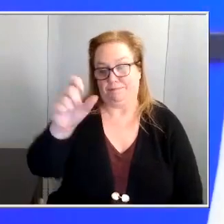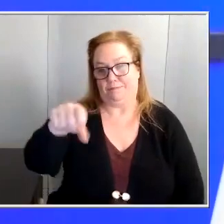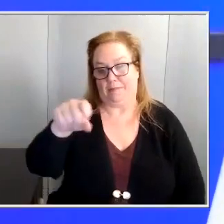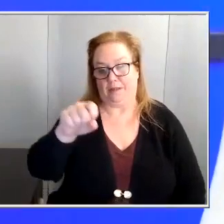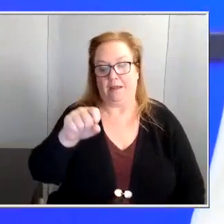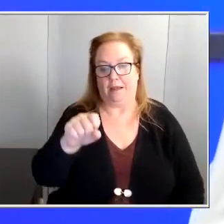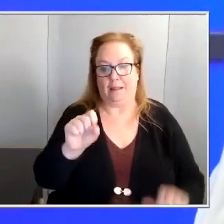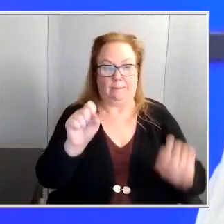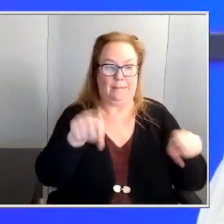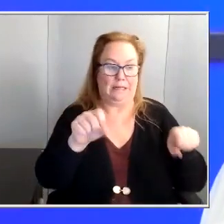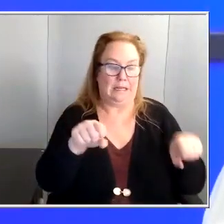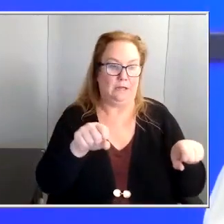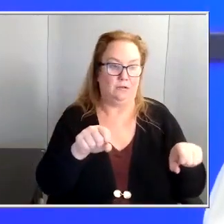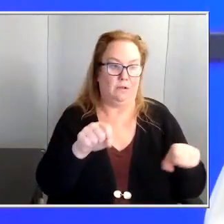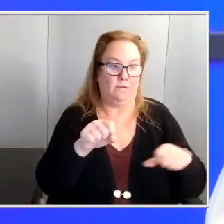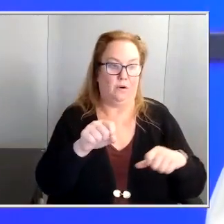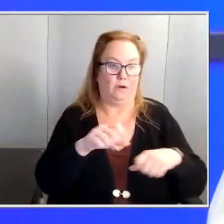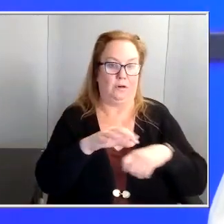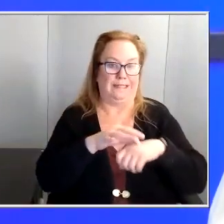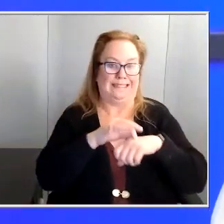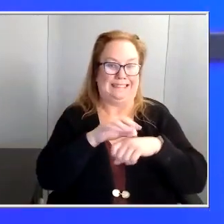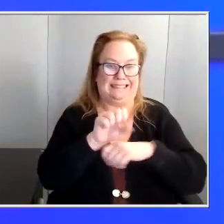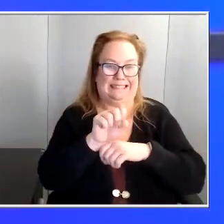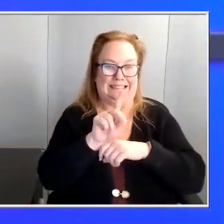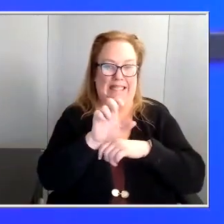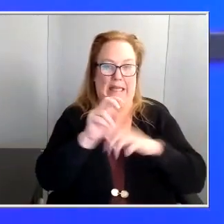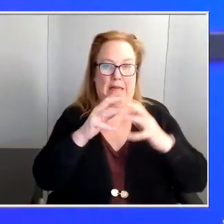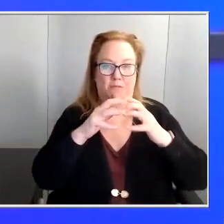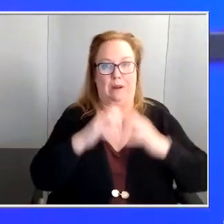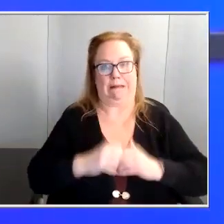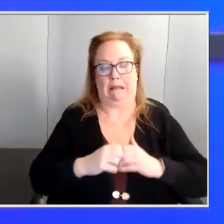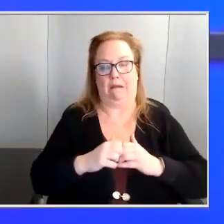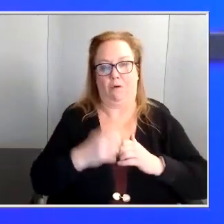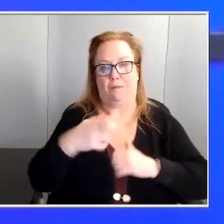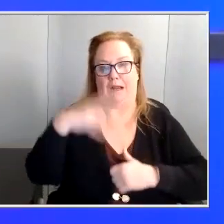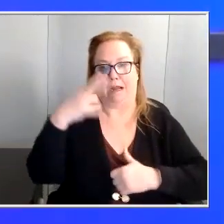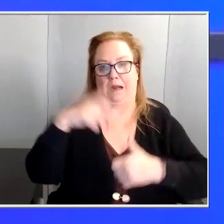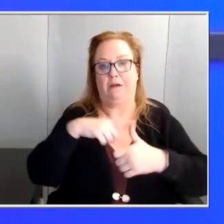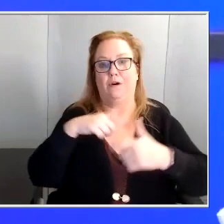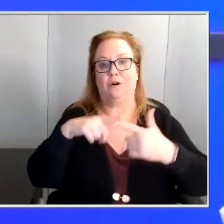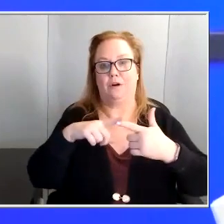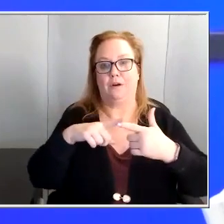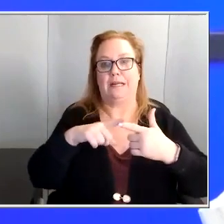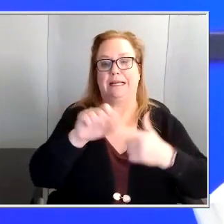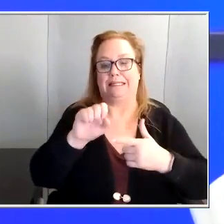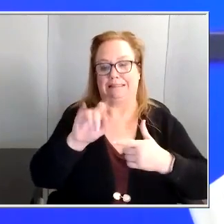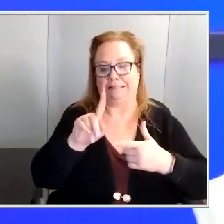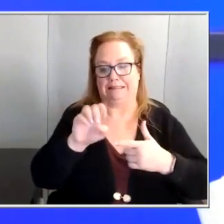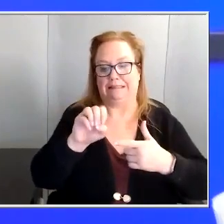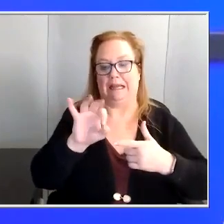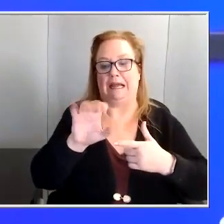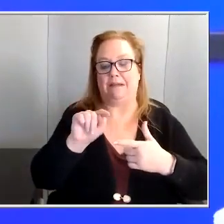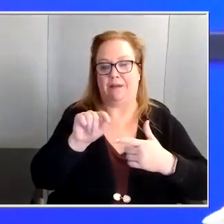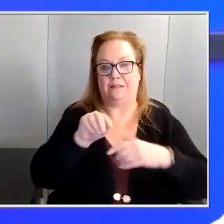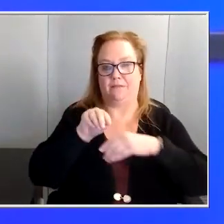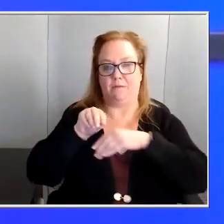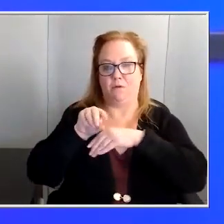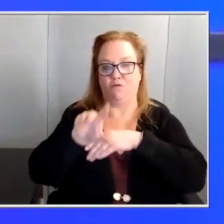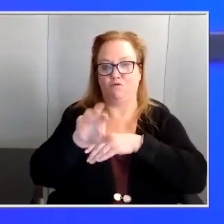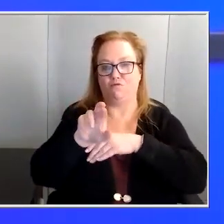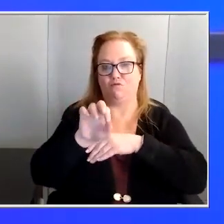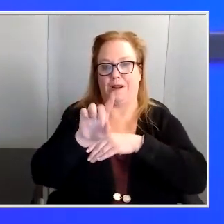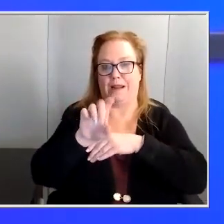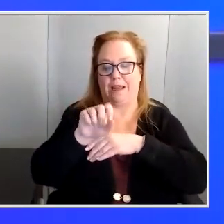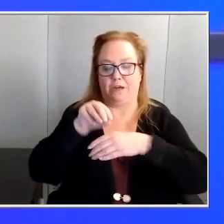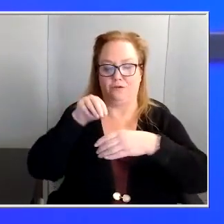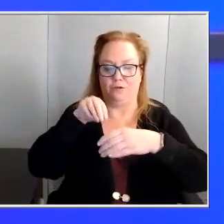potential for skin breakdown would have been higher, and then definitely the chances for side effects from the radiation passing through the tumor cavity